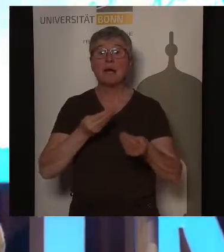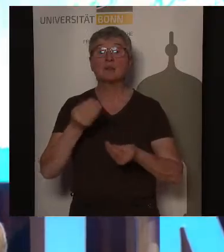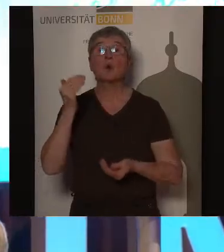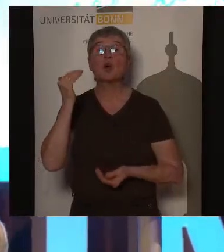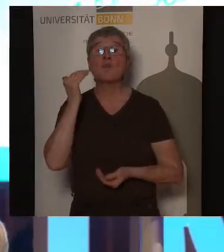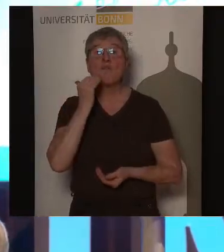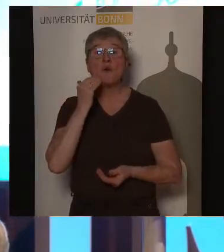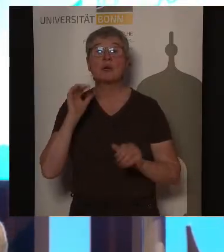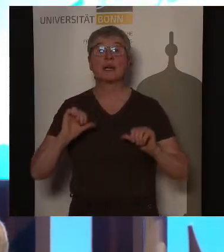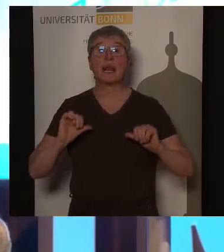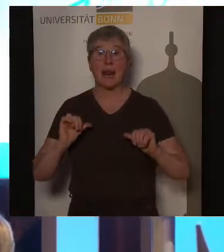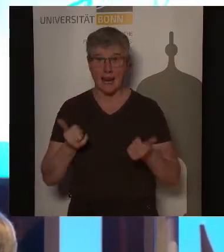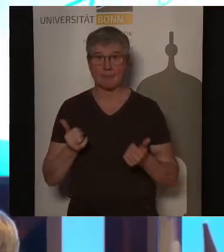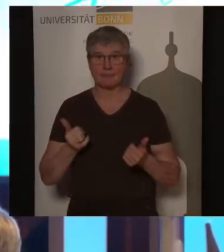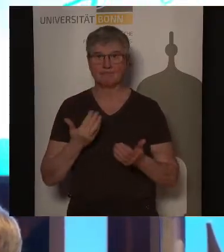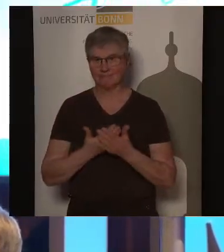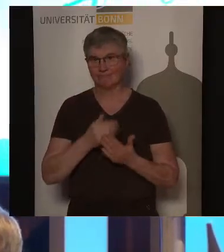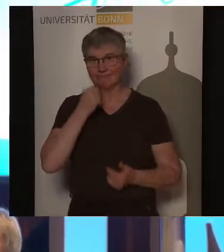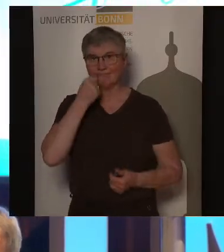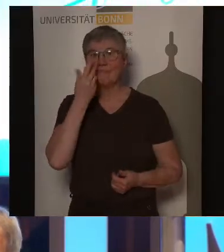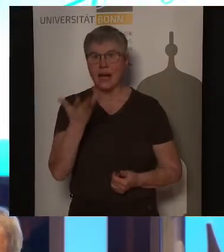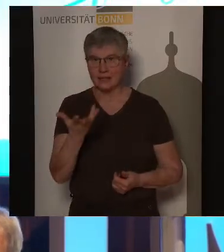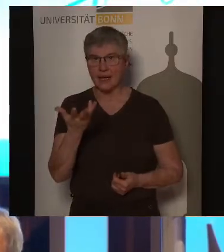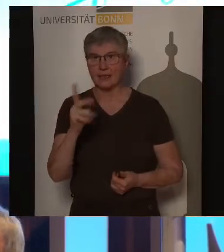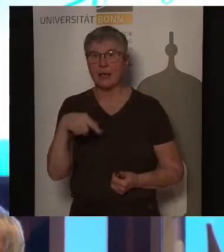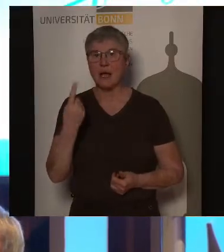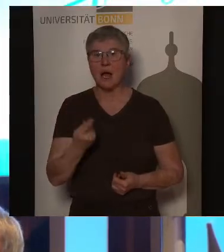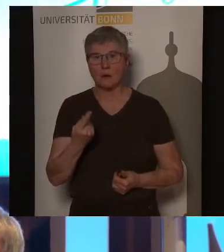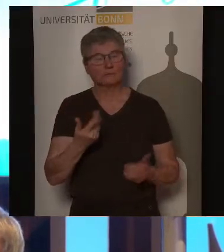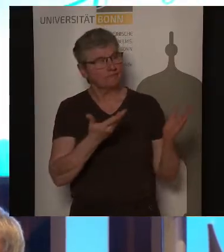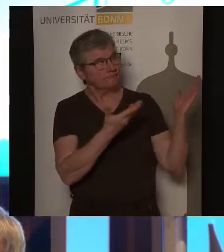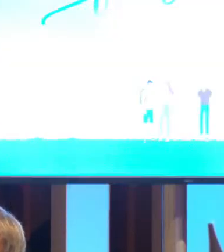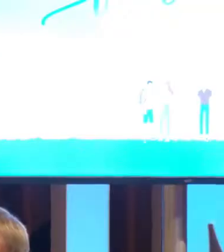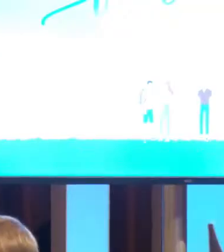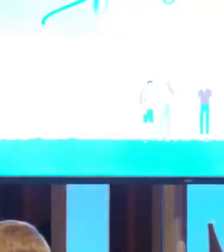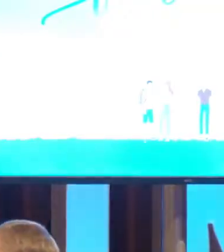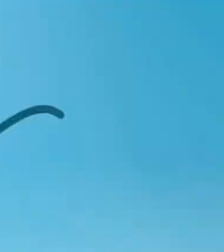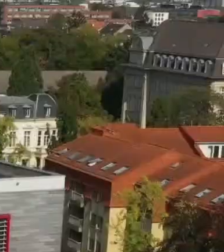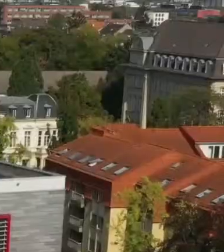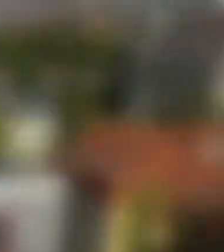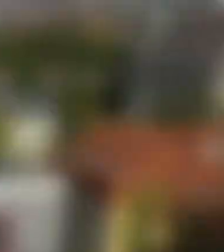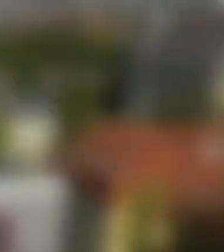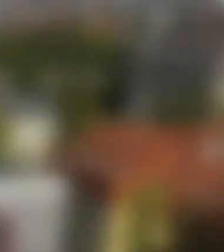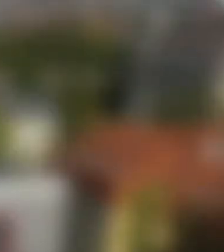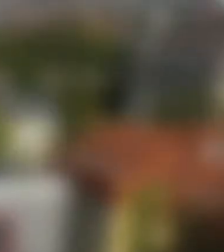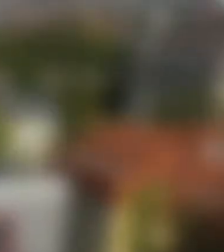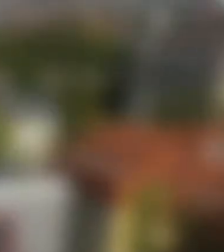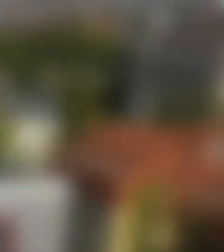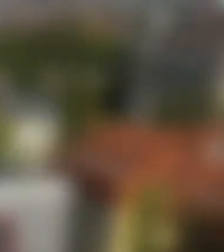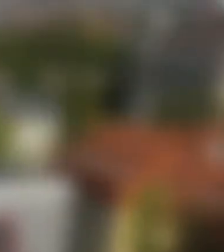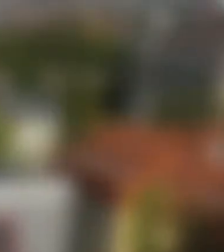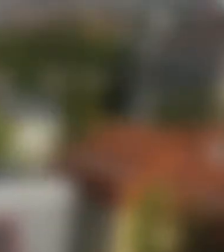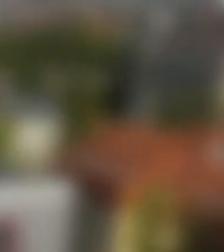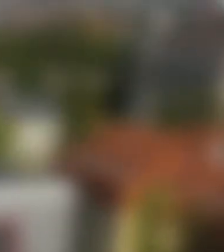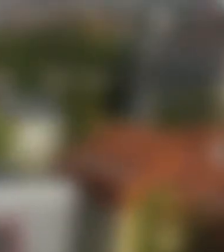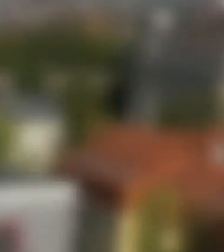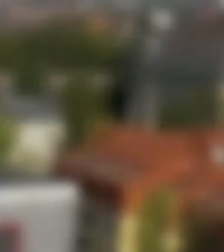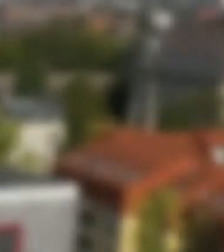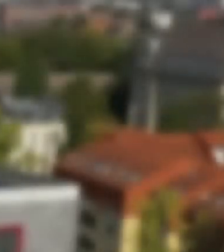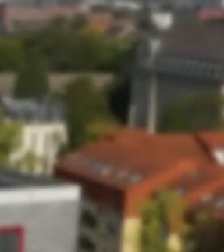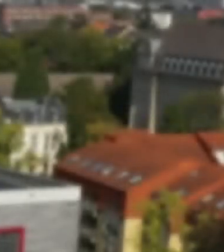advice, housing and living. So it's more about your everyday lives. And again, we have a little video clip for you.